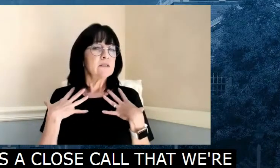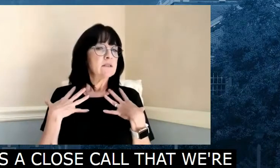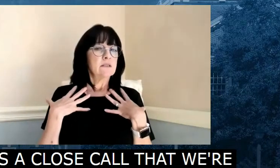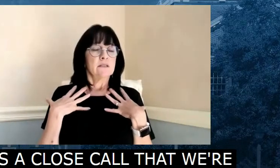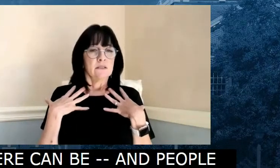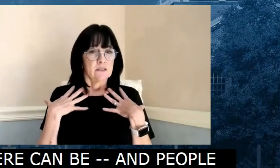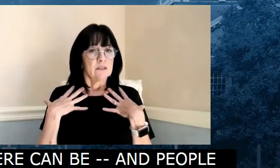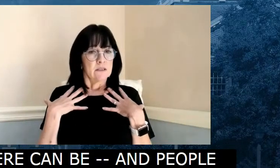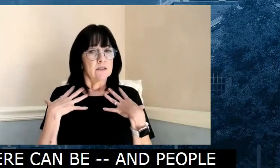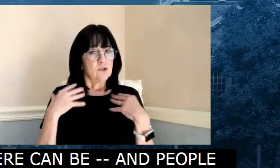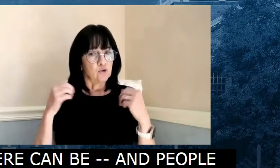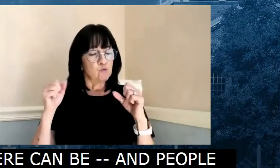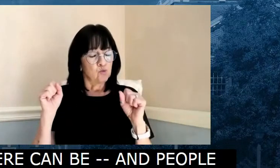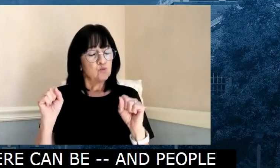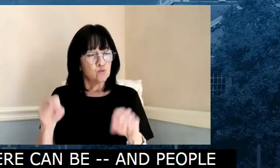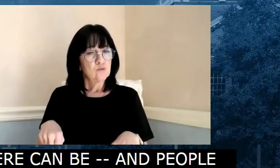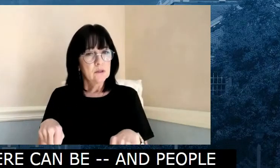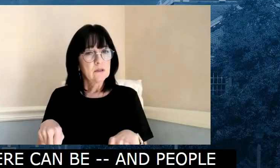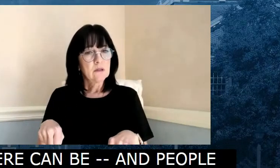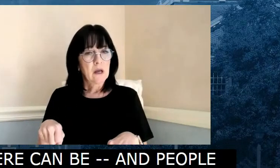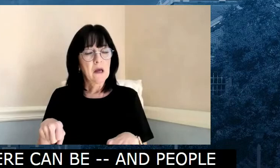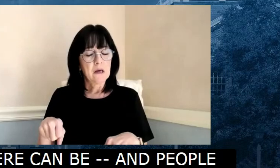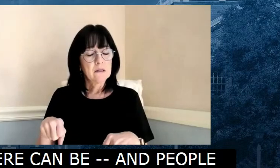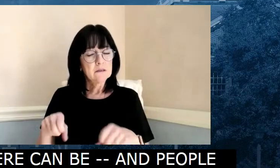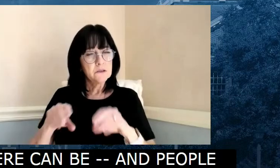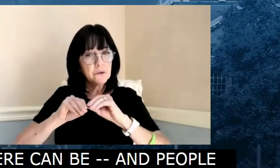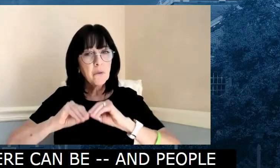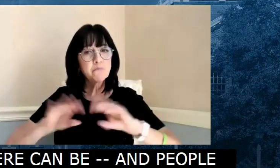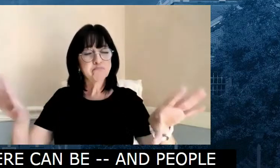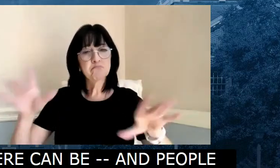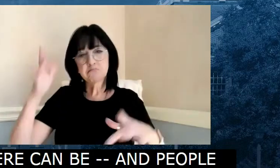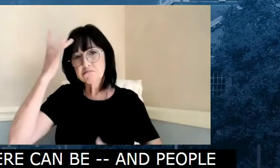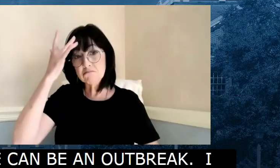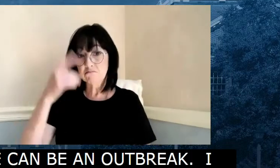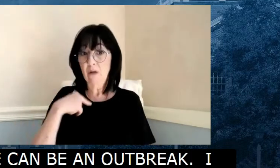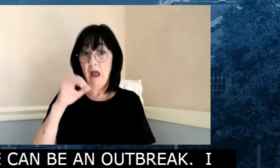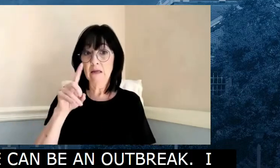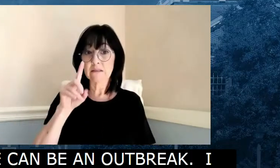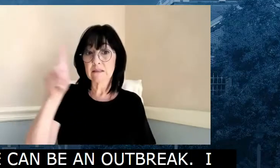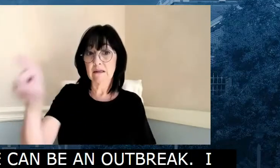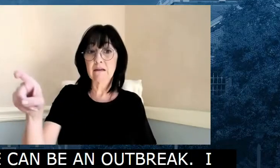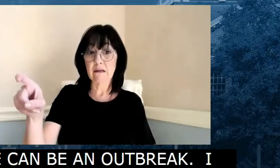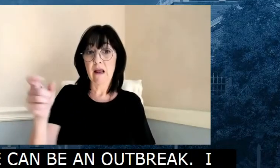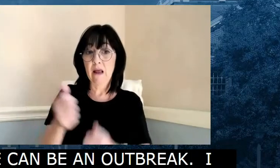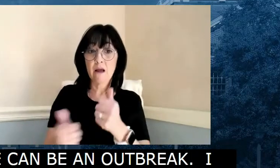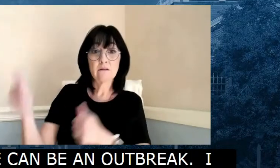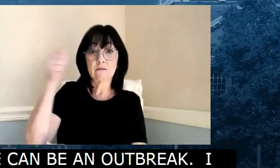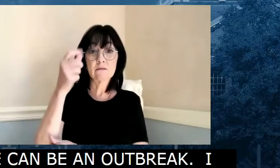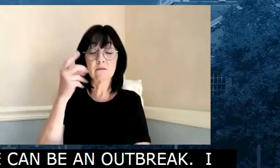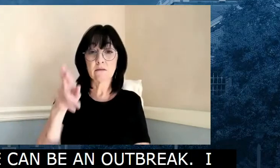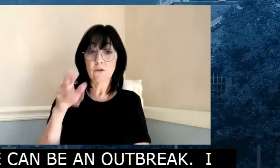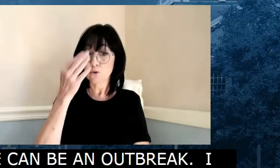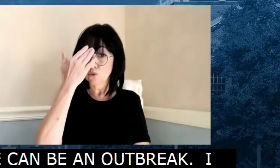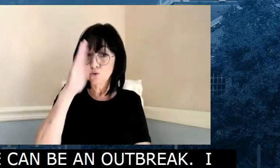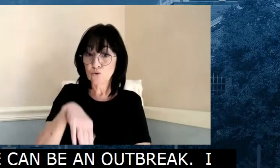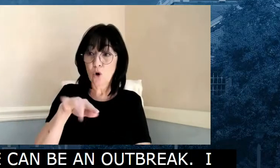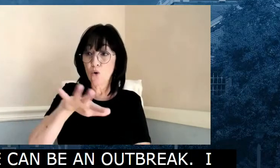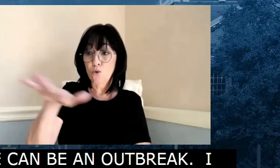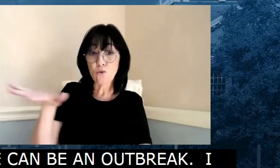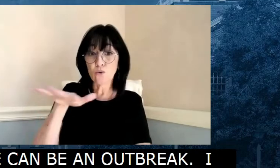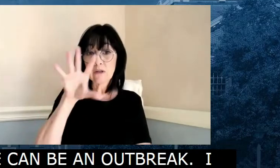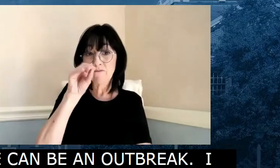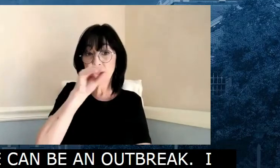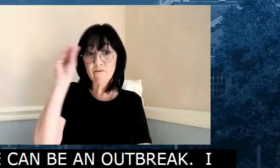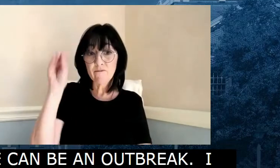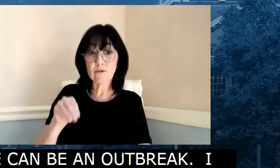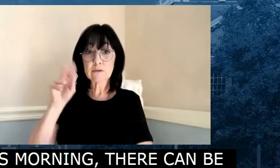an outbreak. I asked this question of Dr. Walensky on our call this morning. There can be an outbreak among the 50% that's not vaccinated and maybe